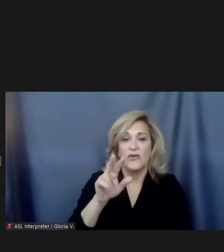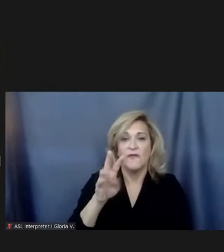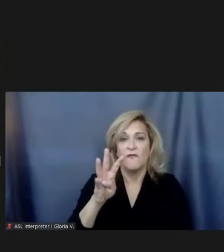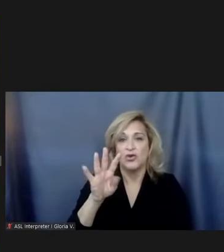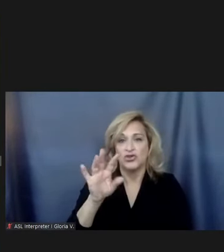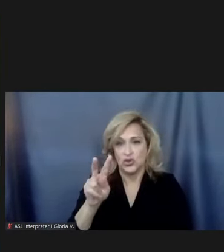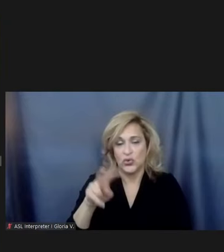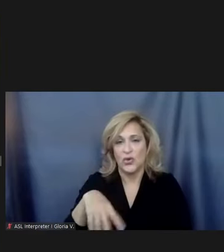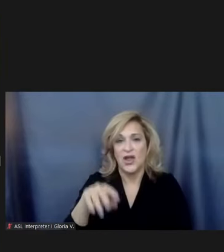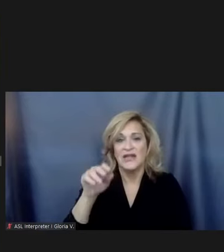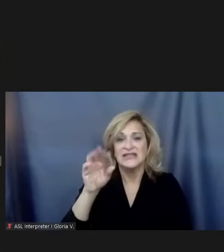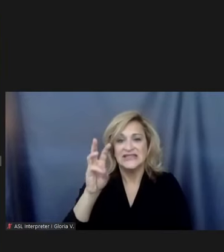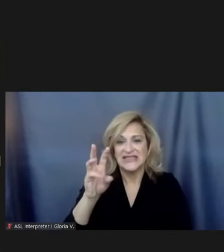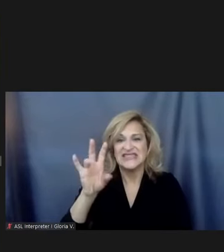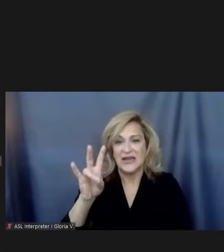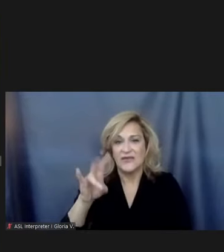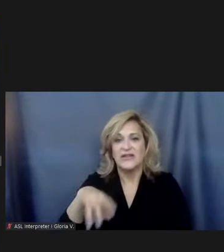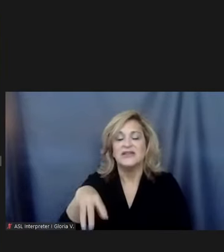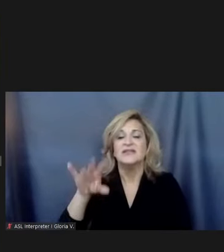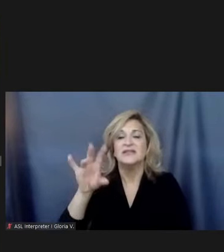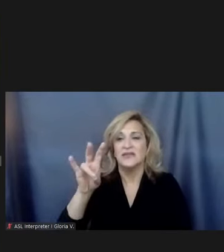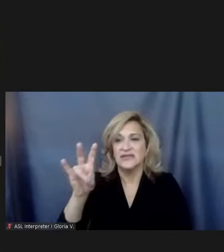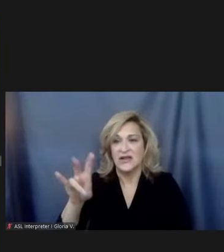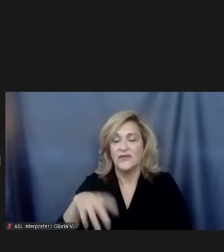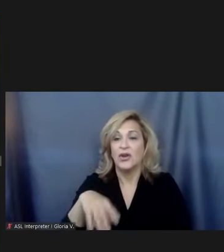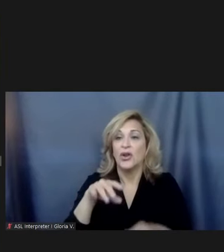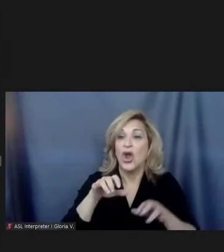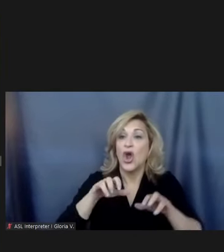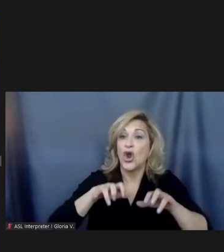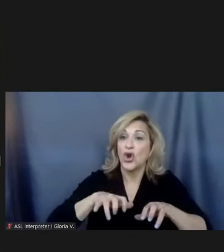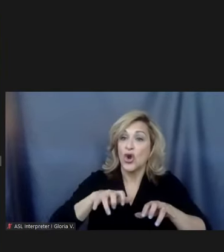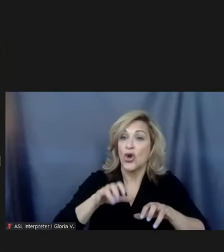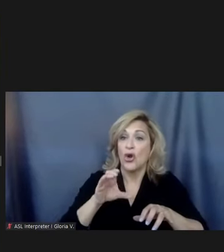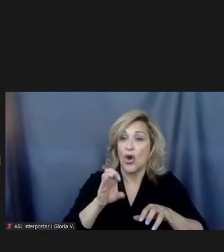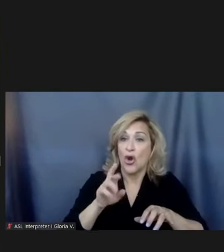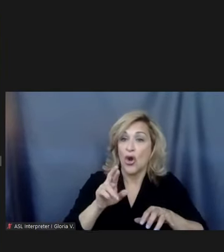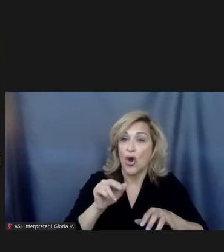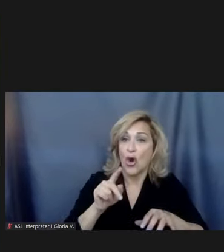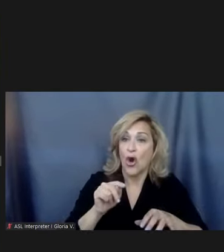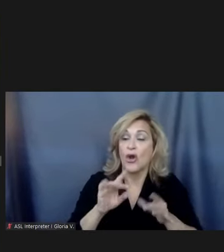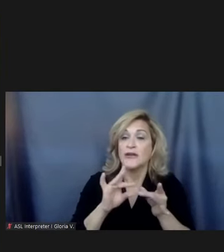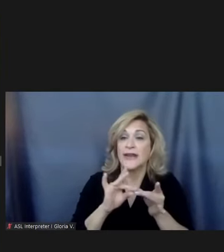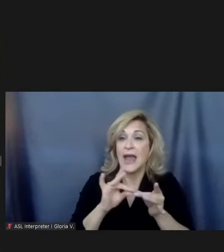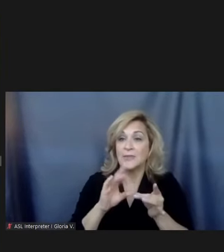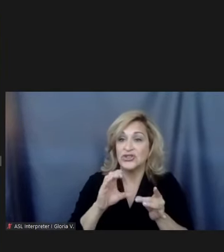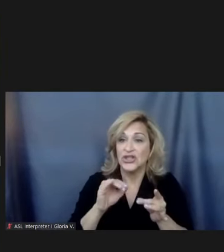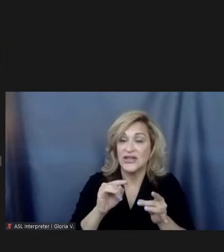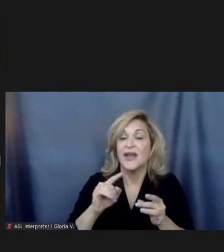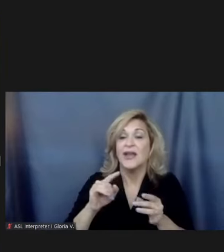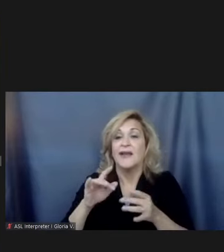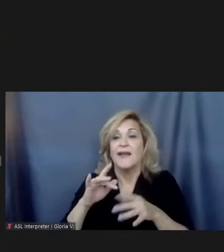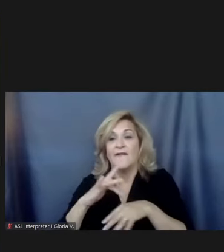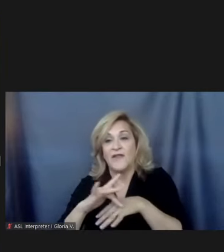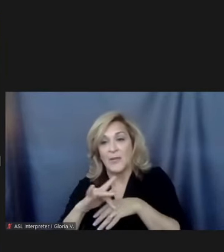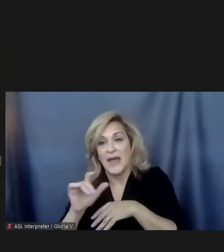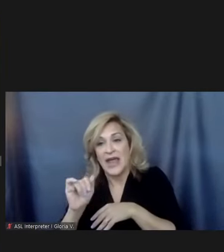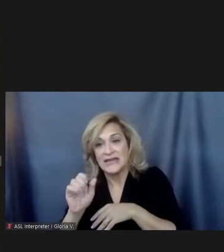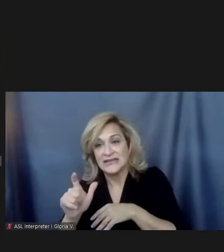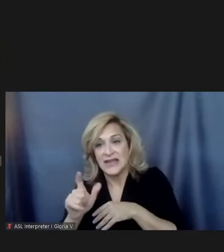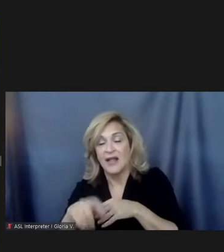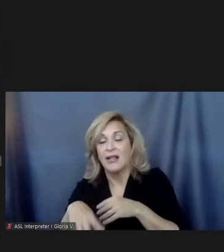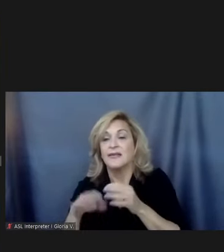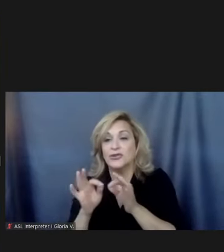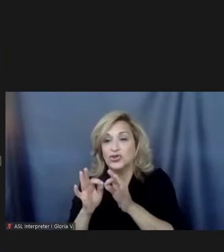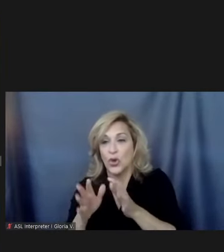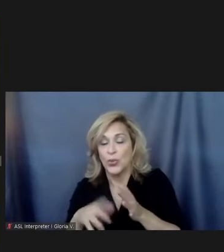646-252-6777. Current captioning and American Sign Language interpreters are available at today's webinar. Spanish and Russian interpreters are